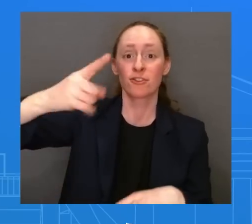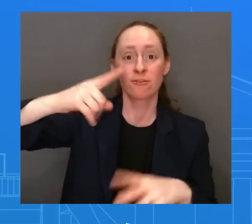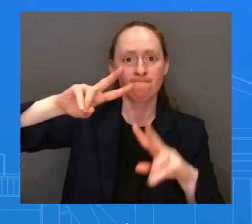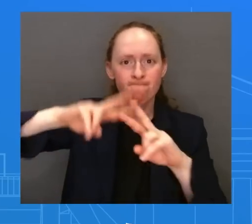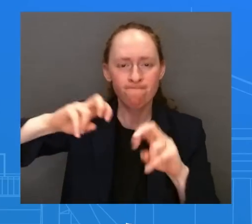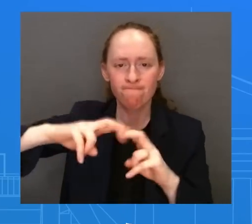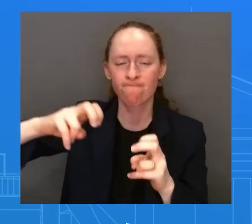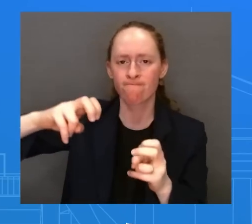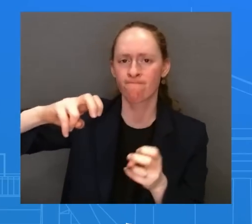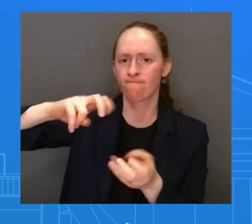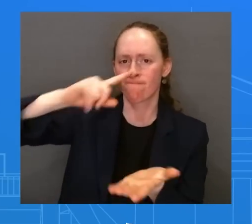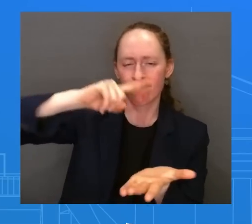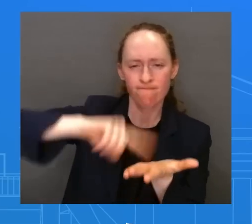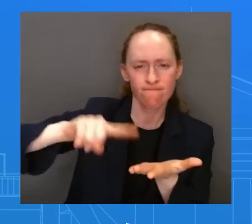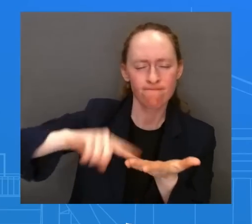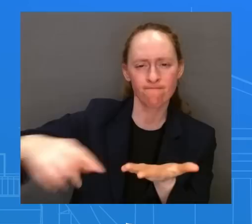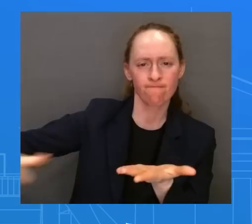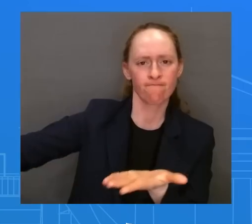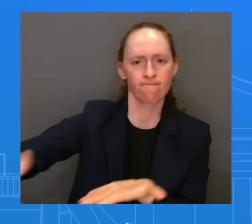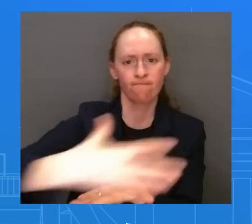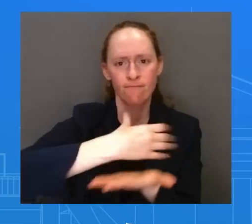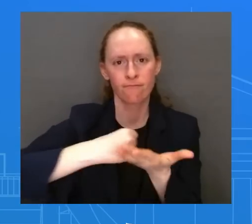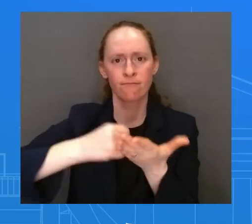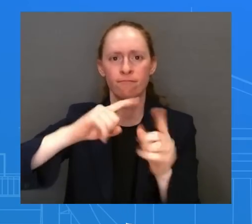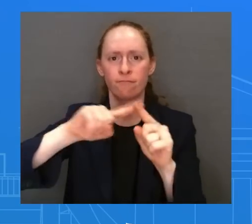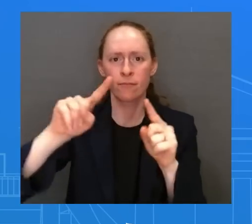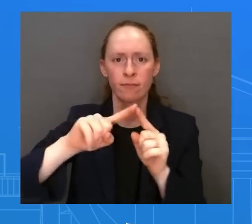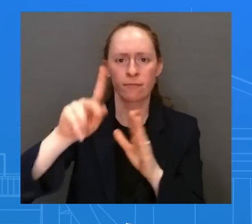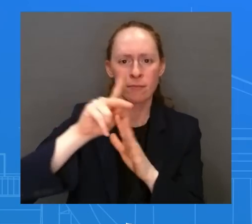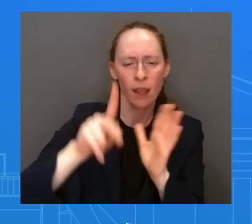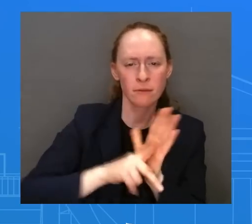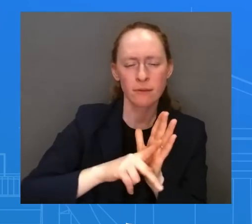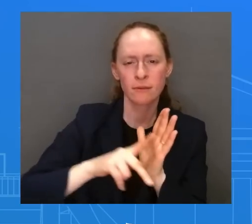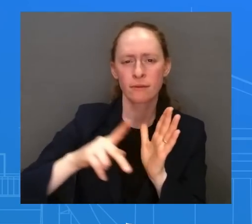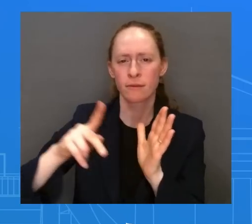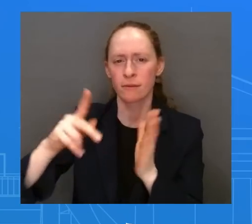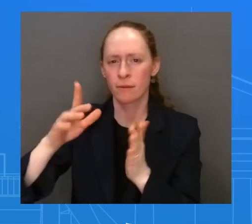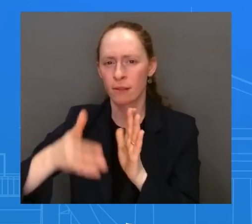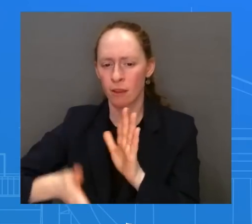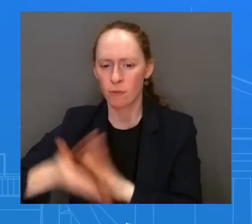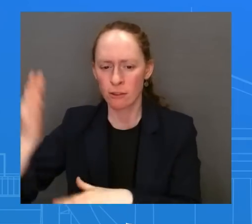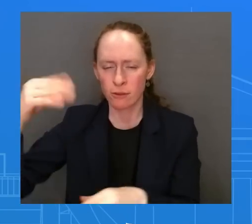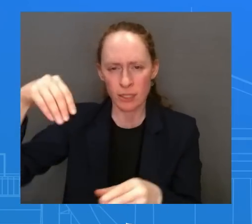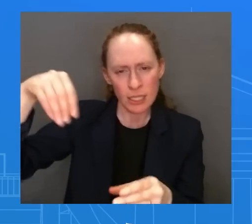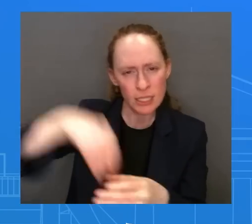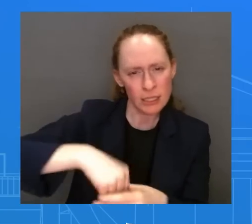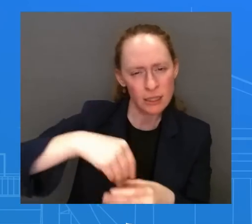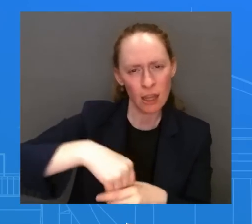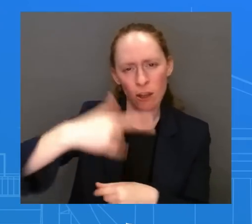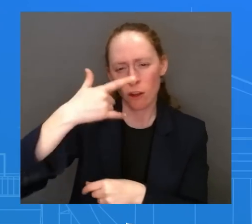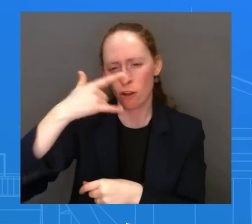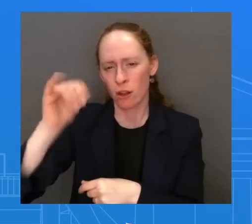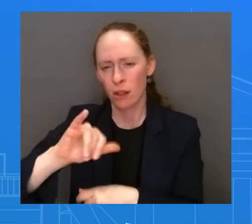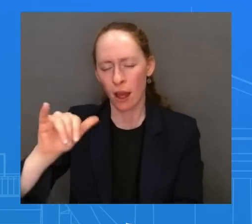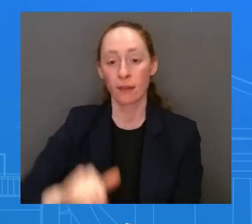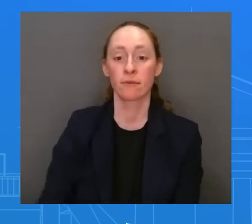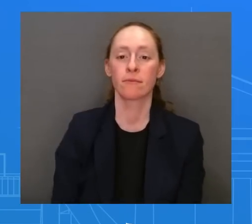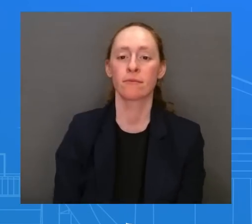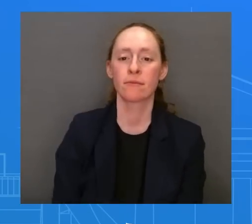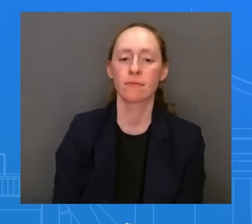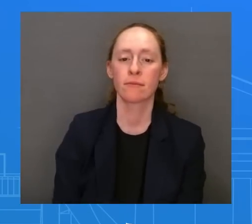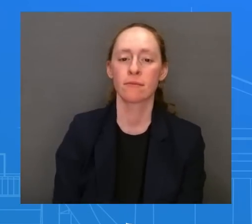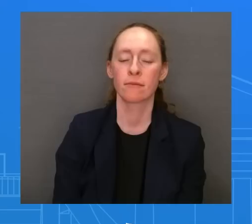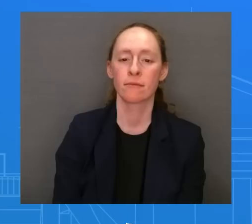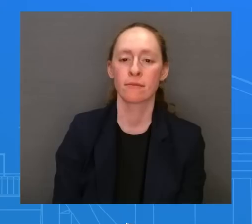or policy uh and in this case both state and DOD have now conducted these in a classified way the idea is to learn from them